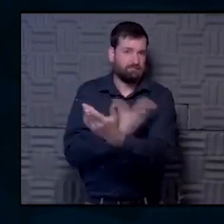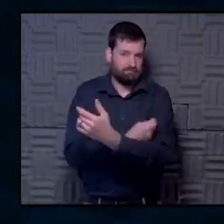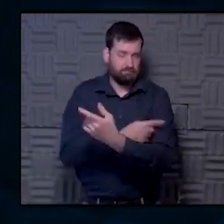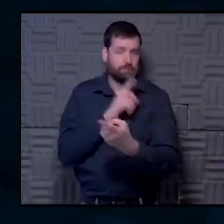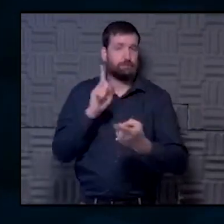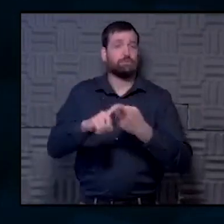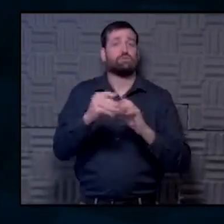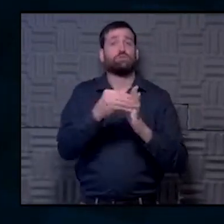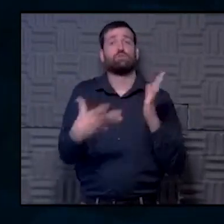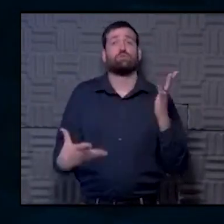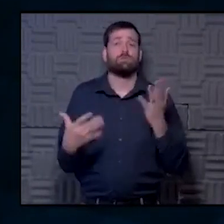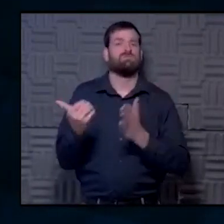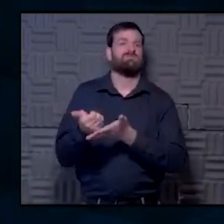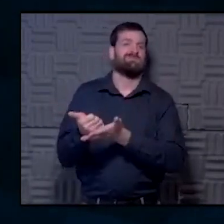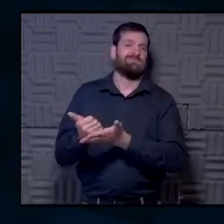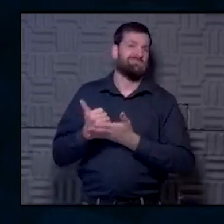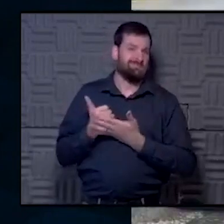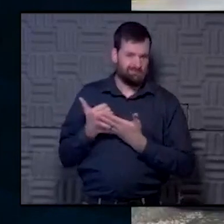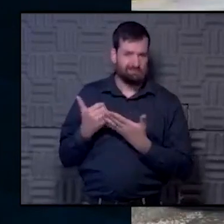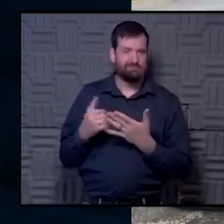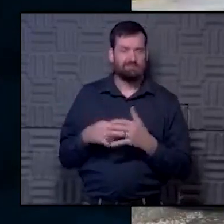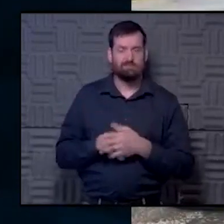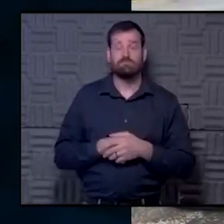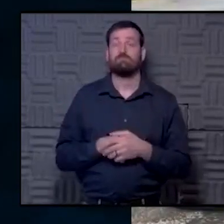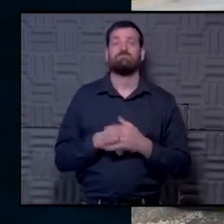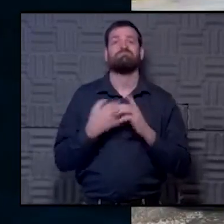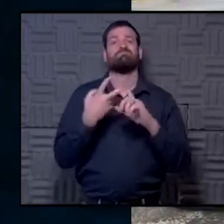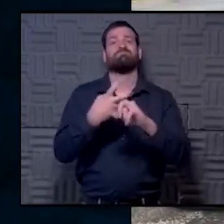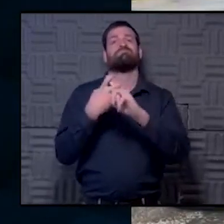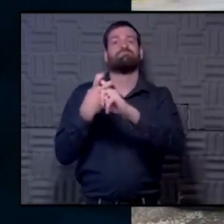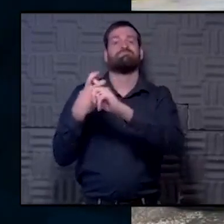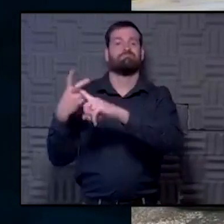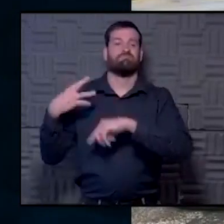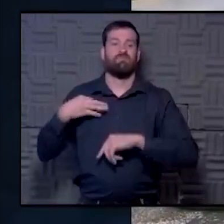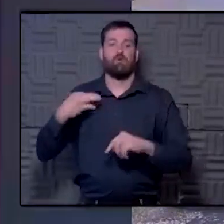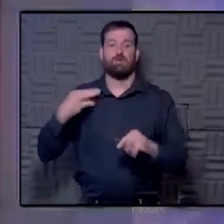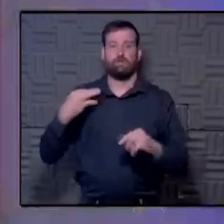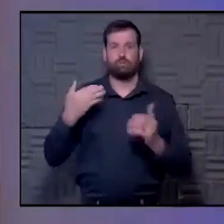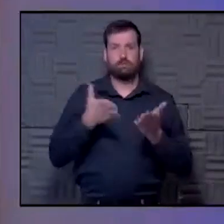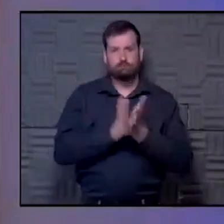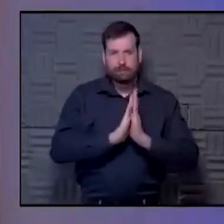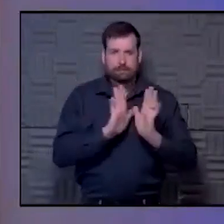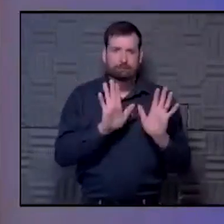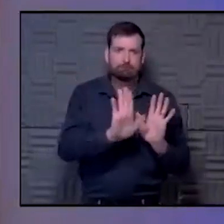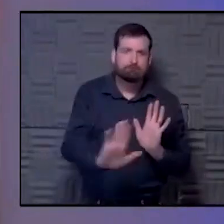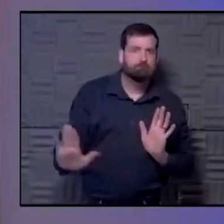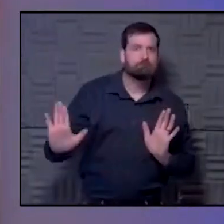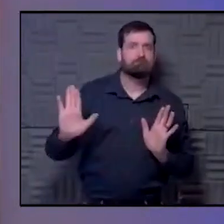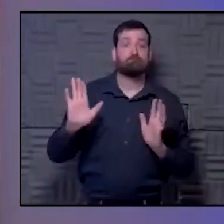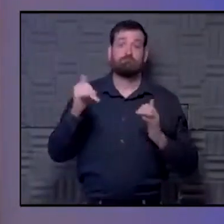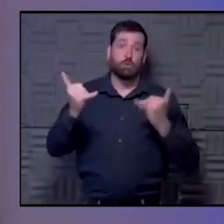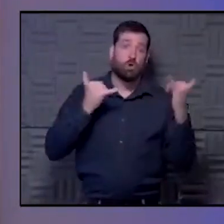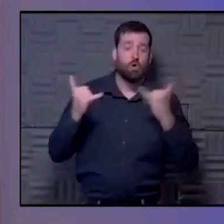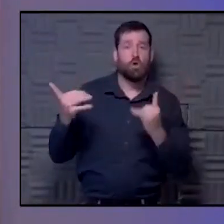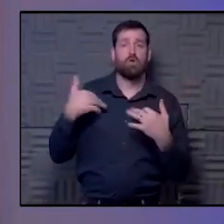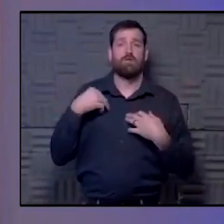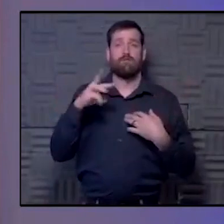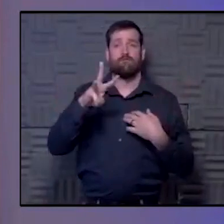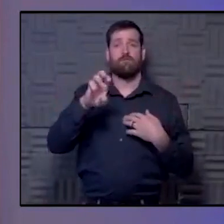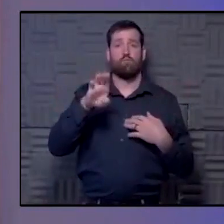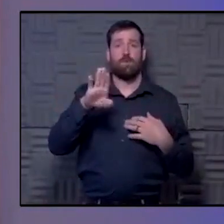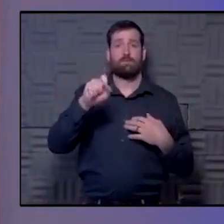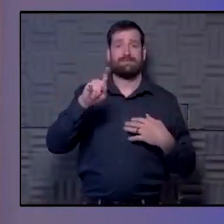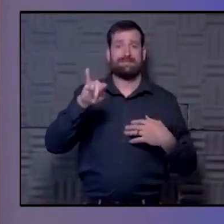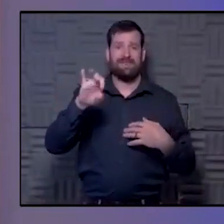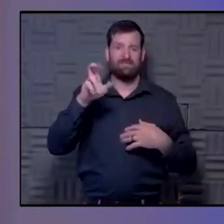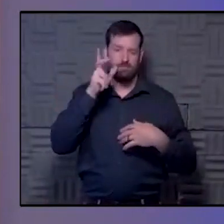asked to help with volunteers there. So we're recruiting volunteers, asking for people to call us. We have a website, which you'll